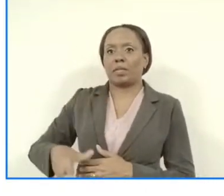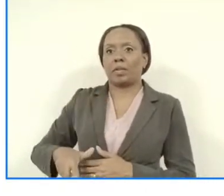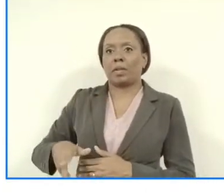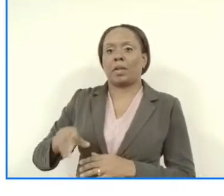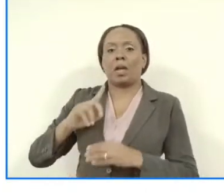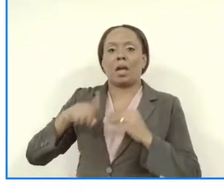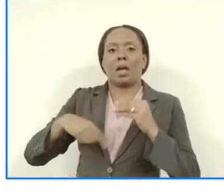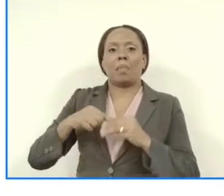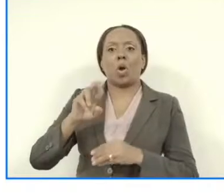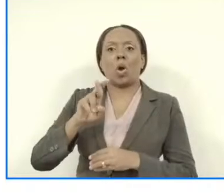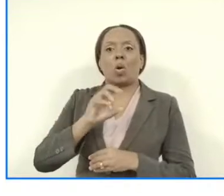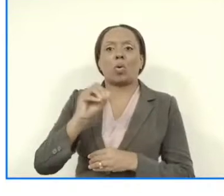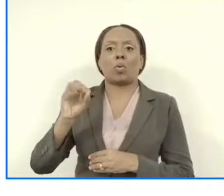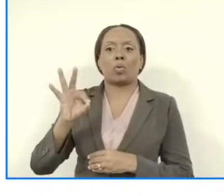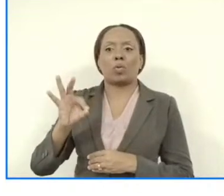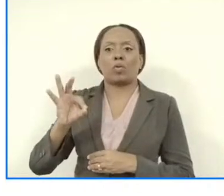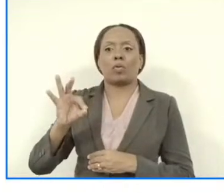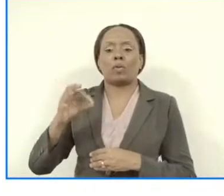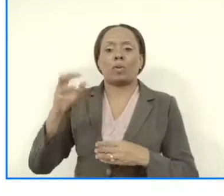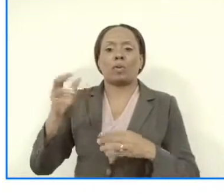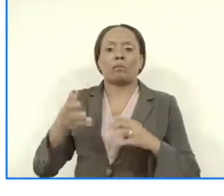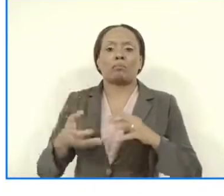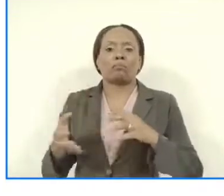reports of roof damage,